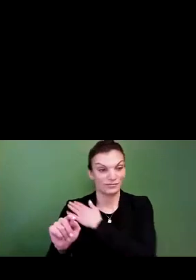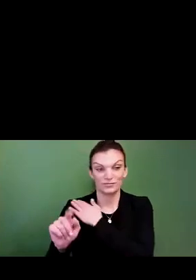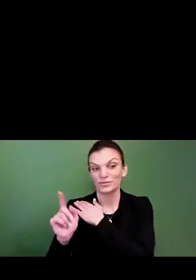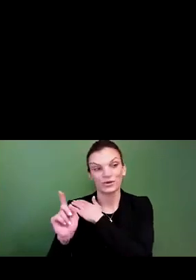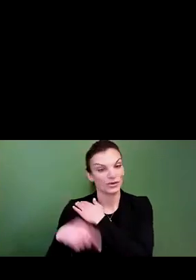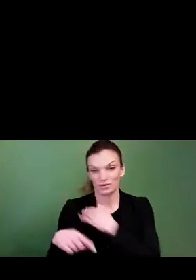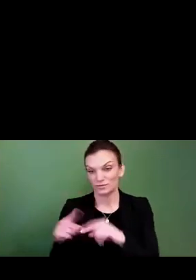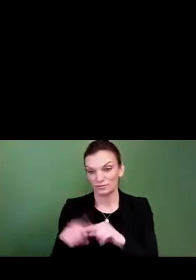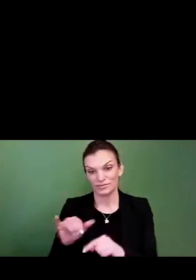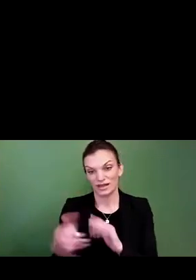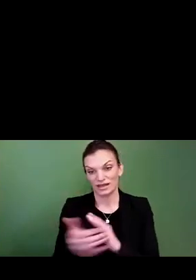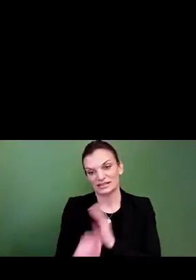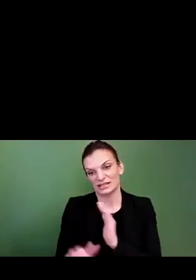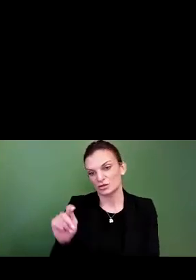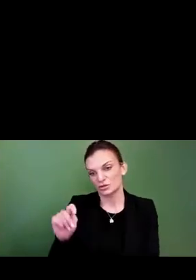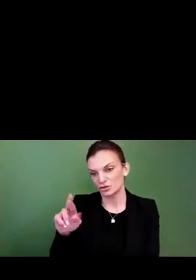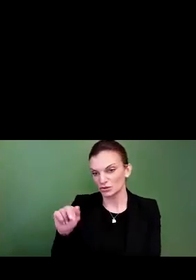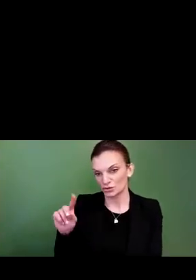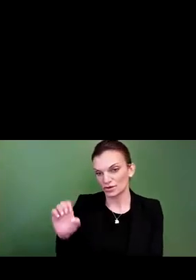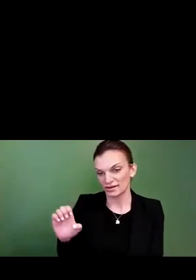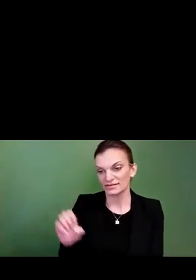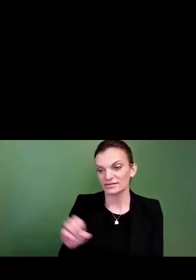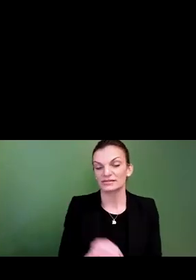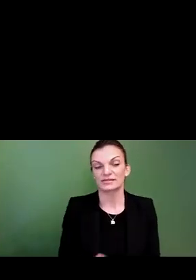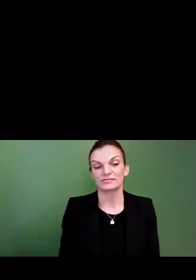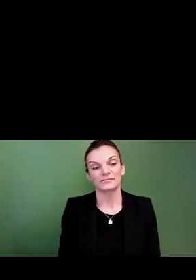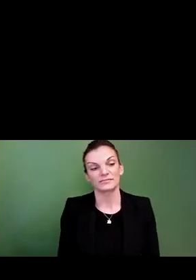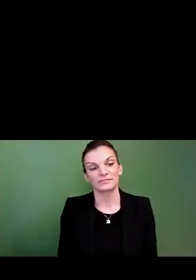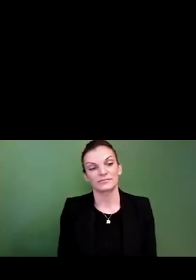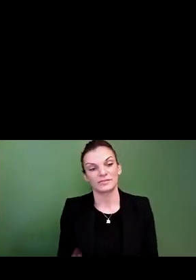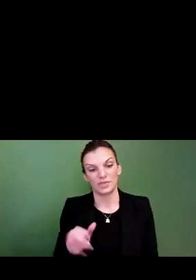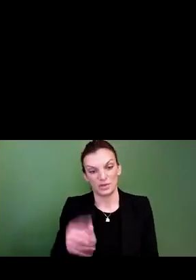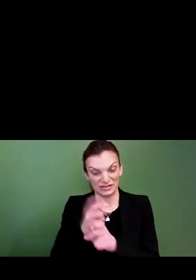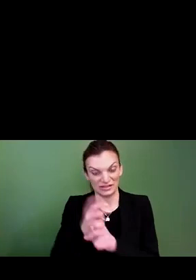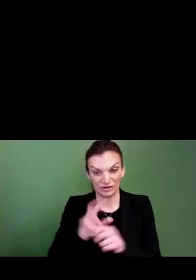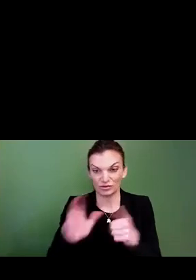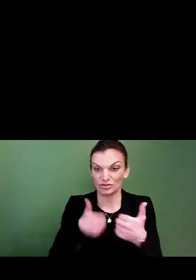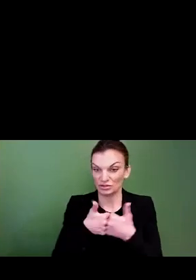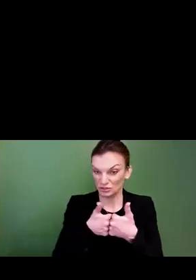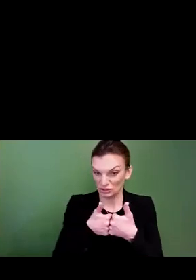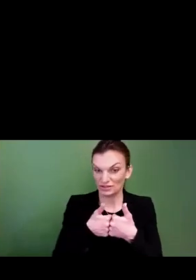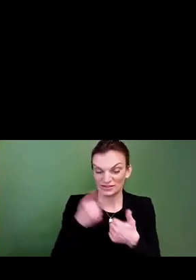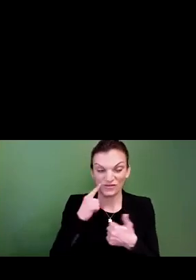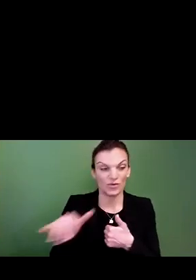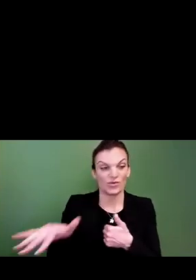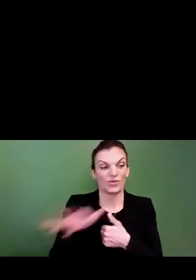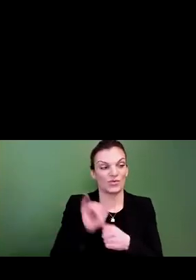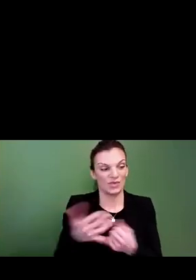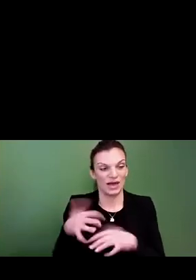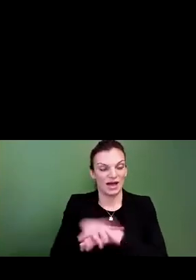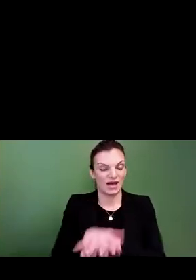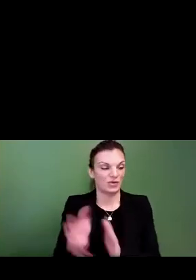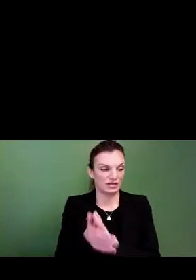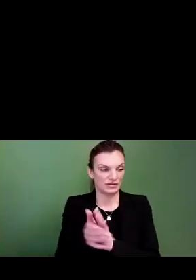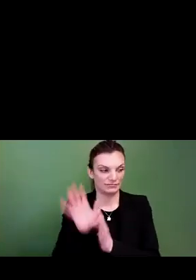remote, like skilled trades. So some difficult times and challenges to the hybrid schedule was this